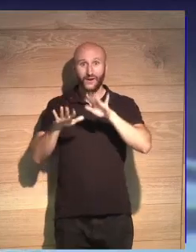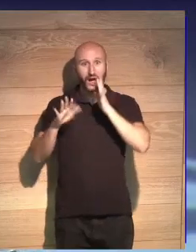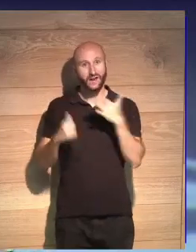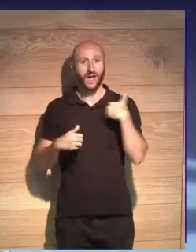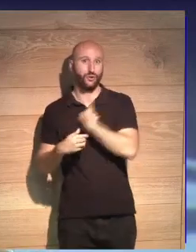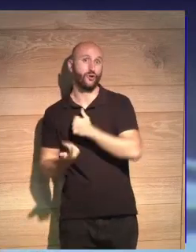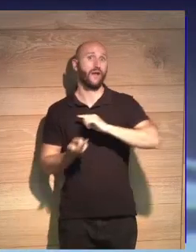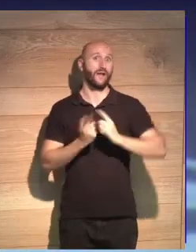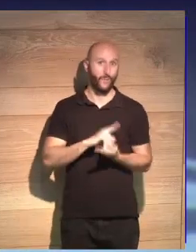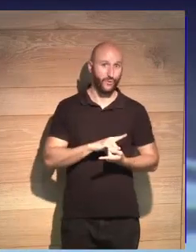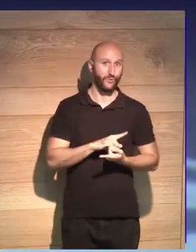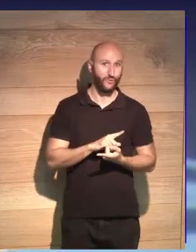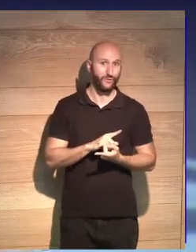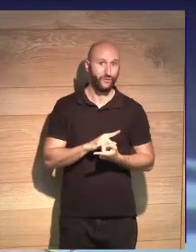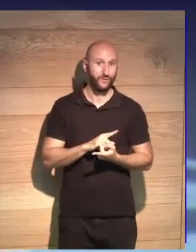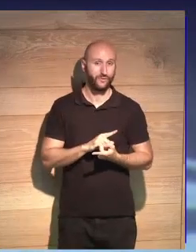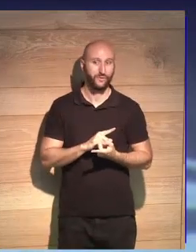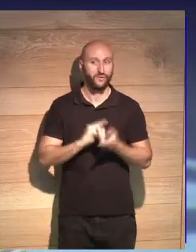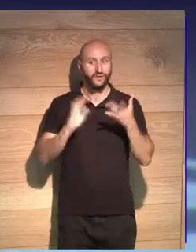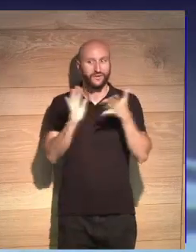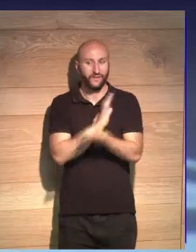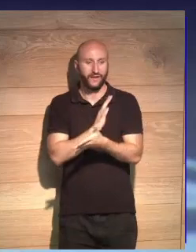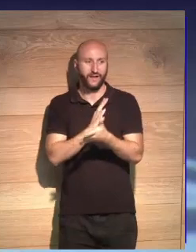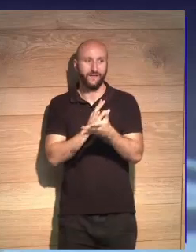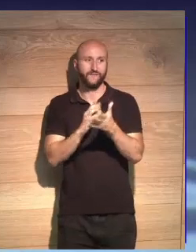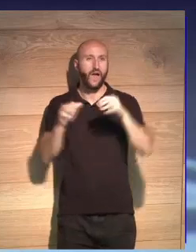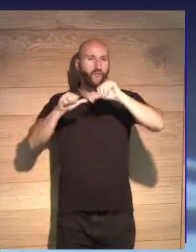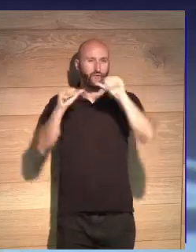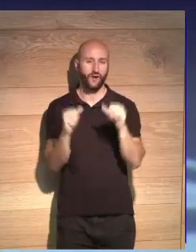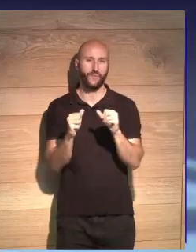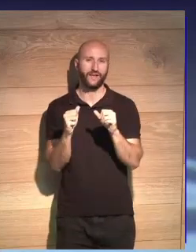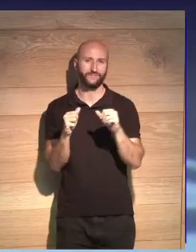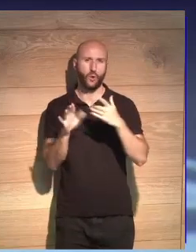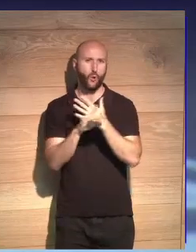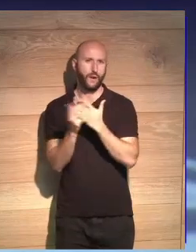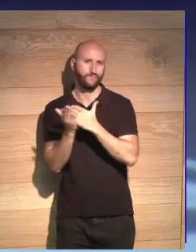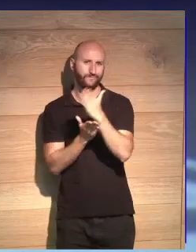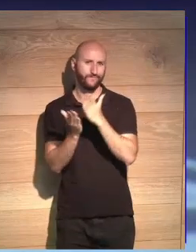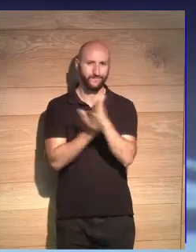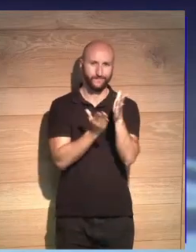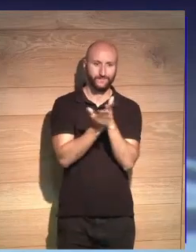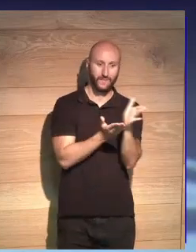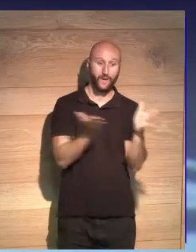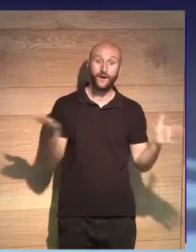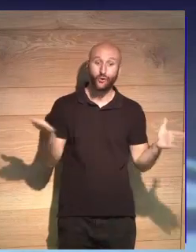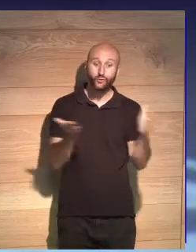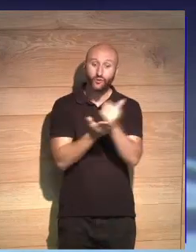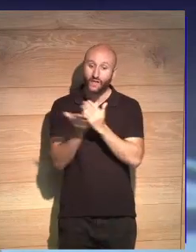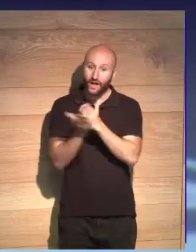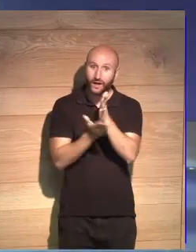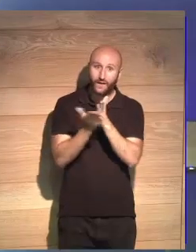myself, I loved this game, I'm going to replay it, but I'm not going to be the good guy now, I'm going to be the evil